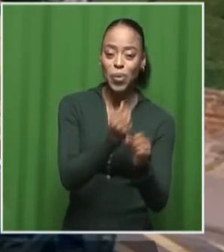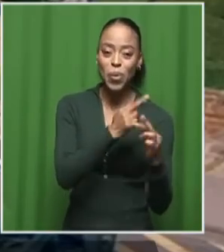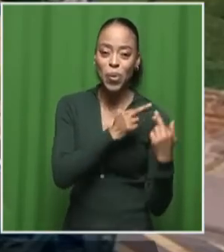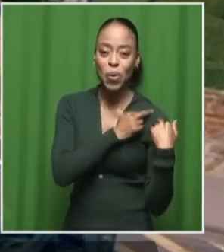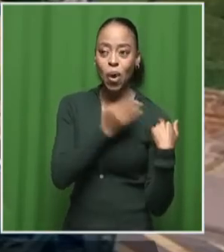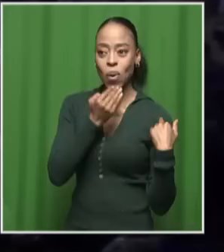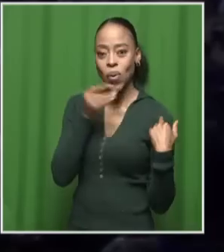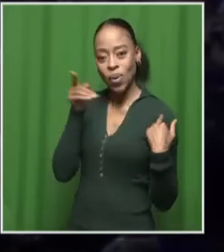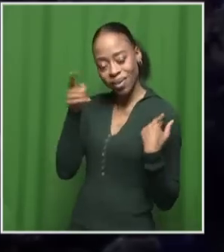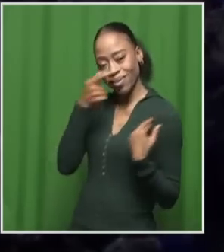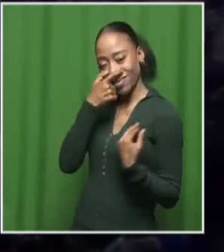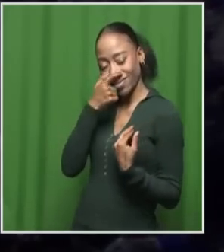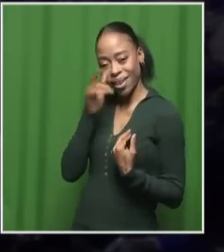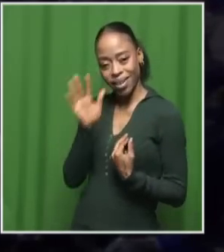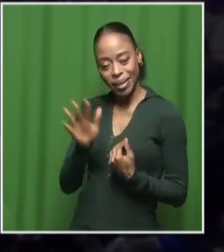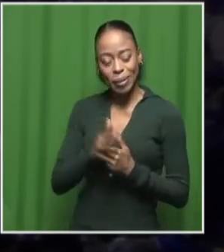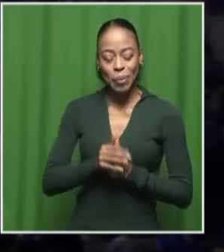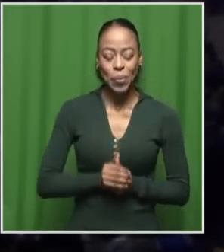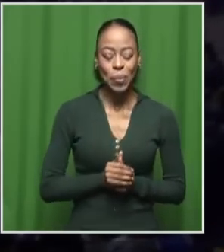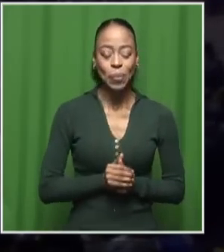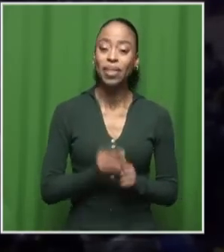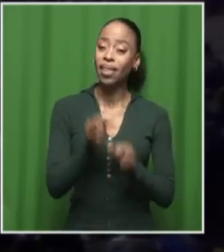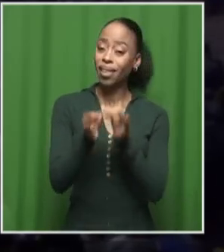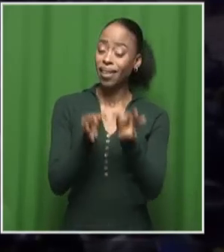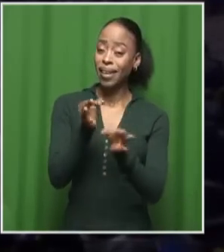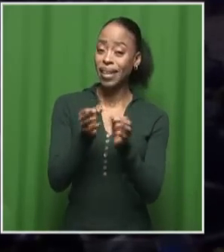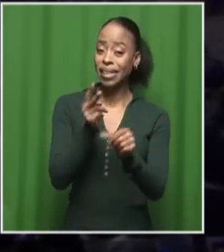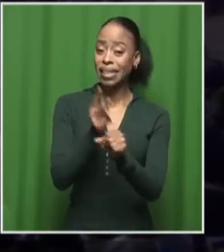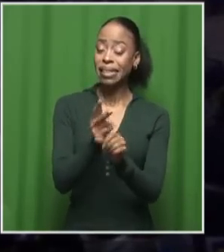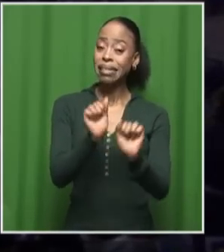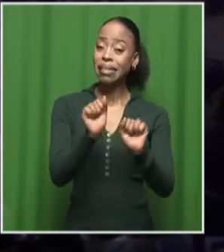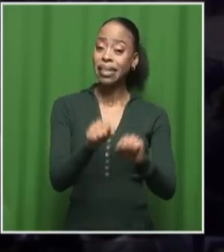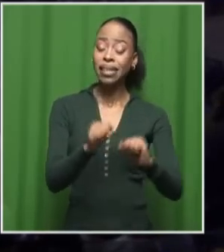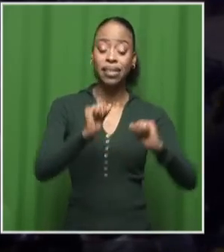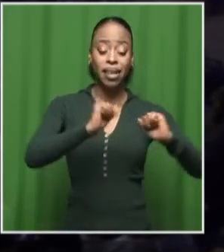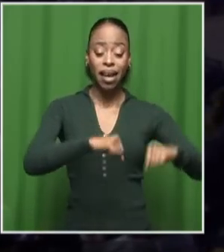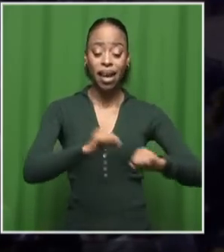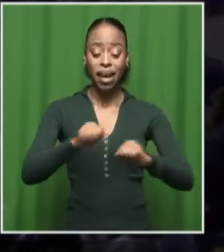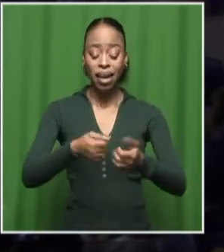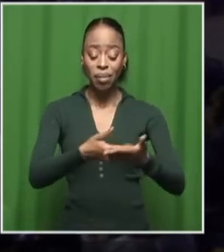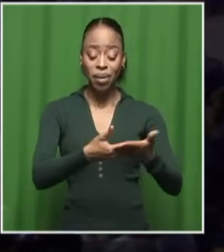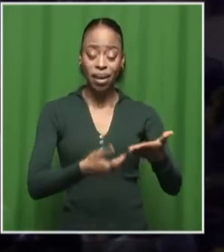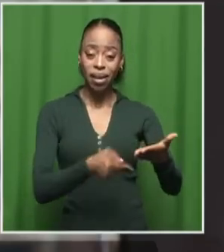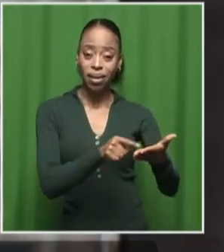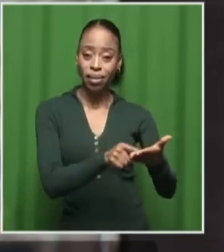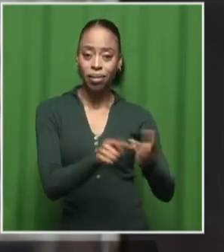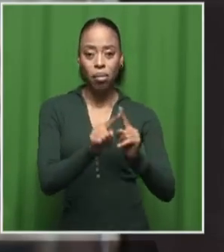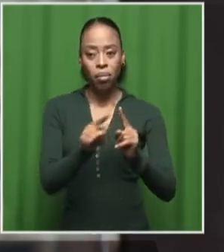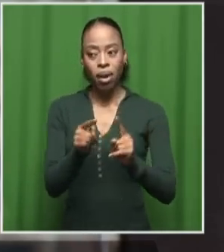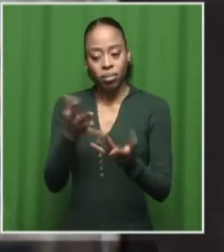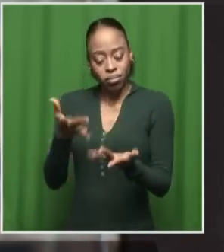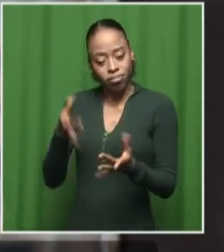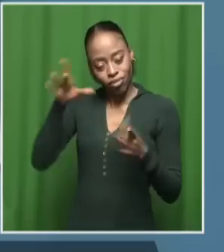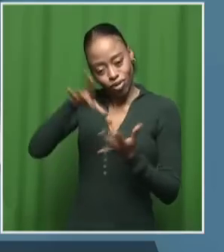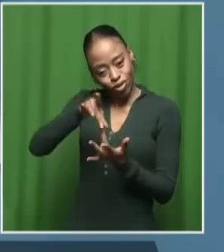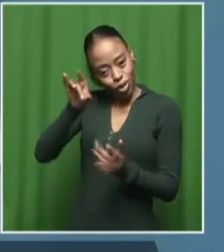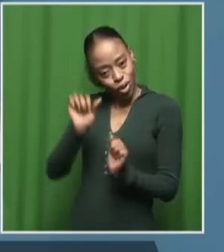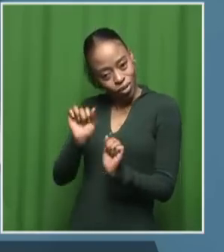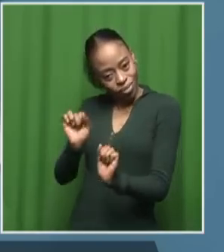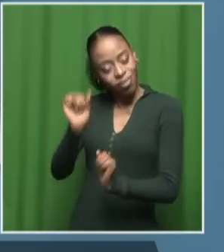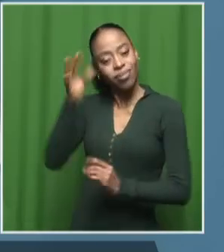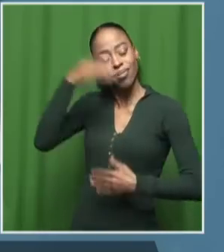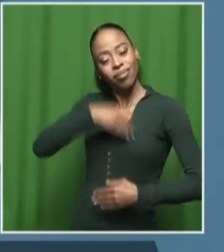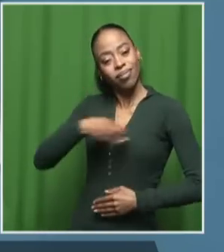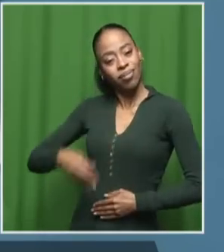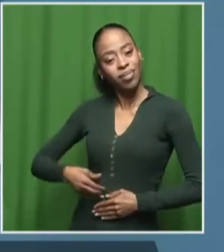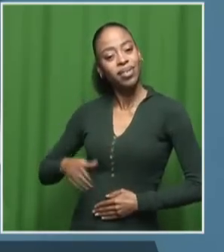of state. Perry goes on to explain that despite the agreement, the prerogative remains the President's. The statement